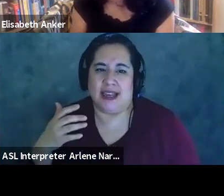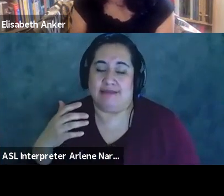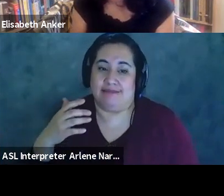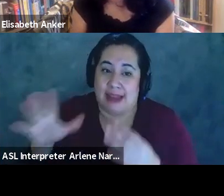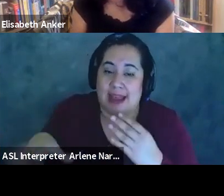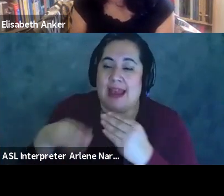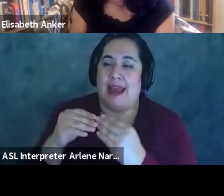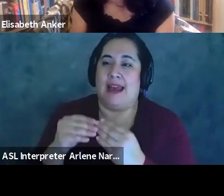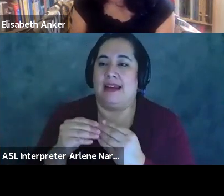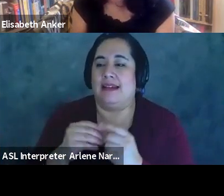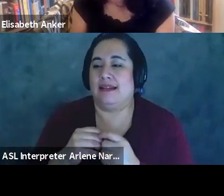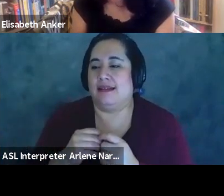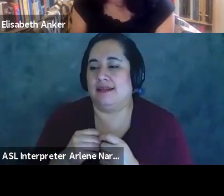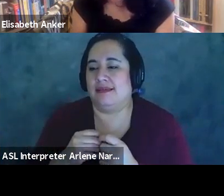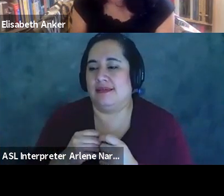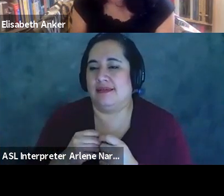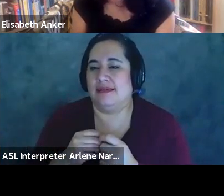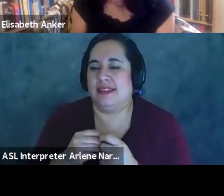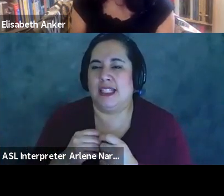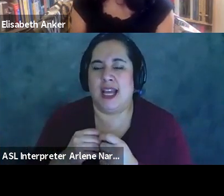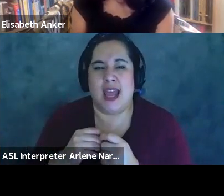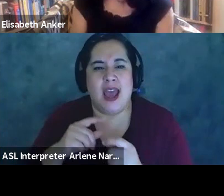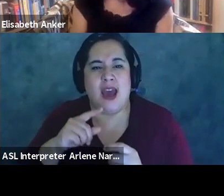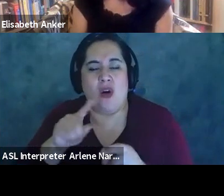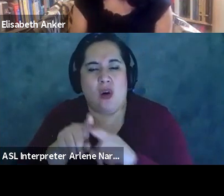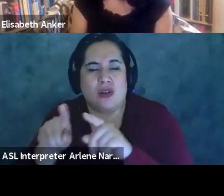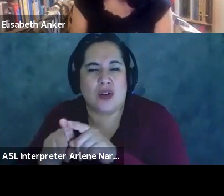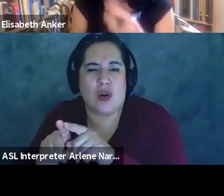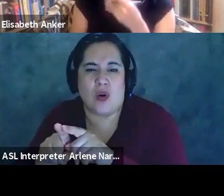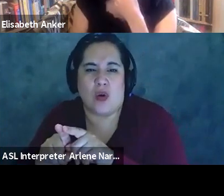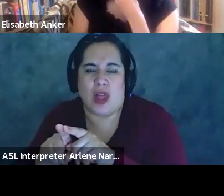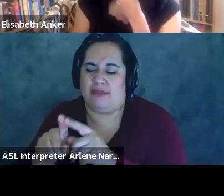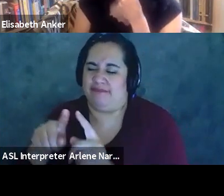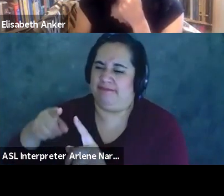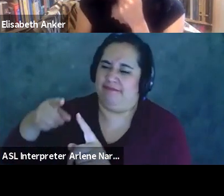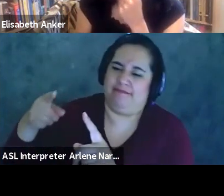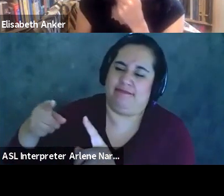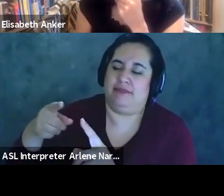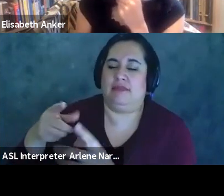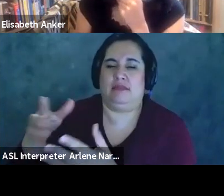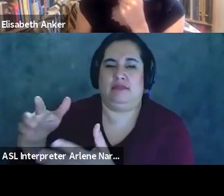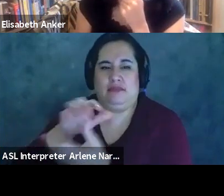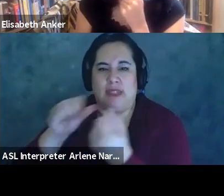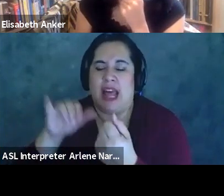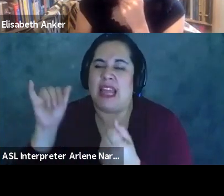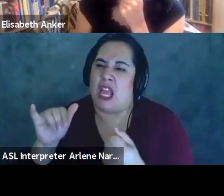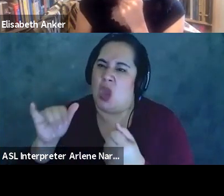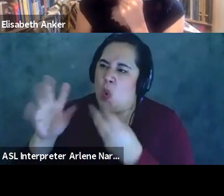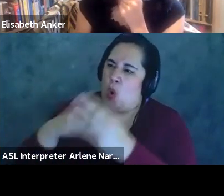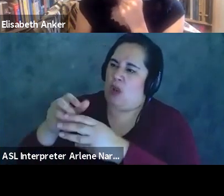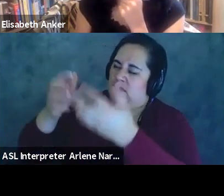extends and ramifies in a certain way as a kind of apocalyptic